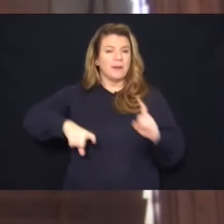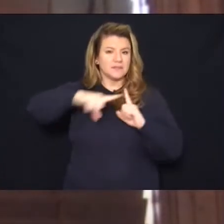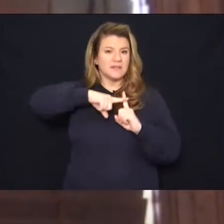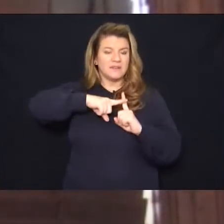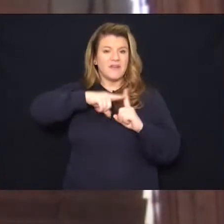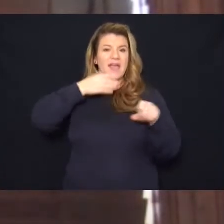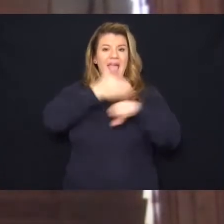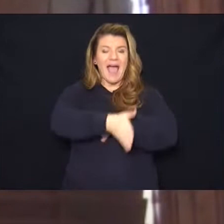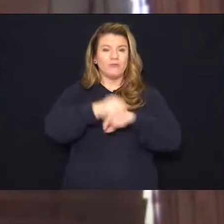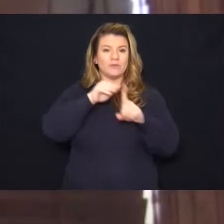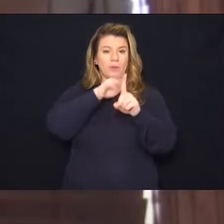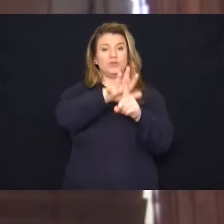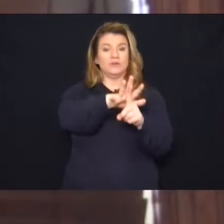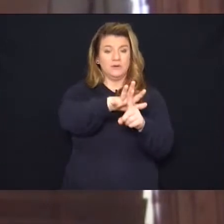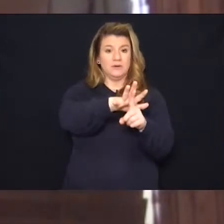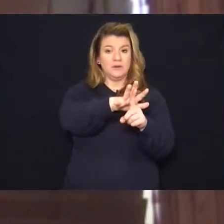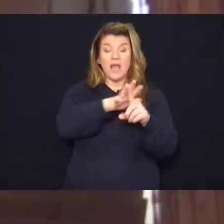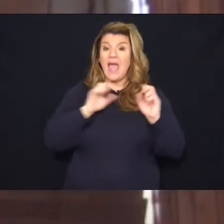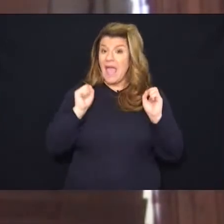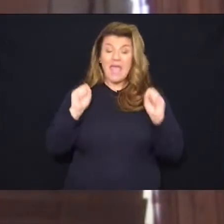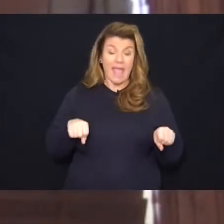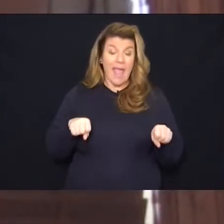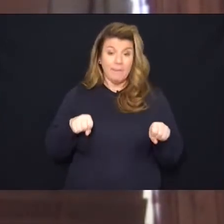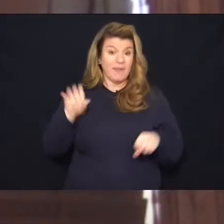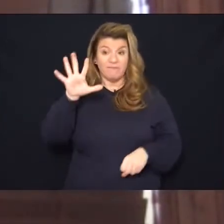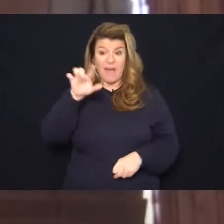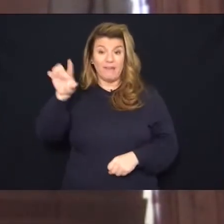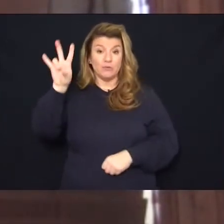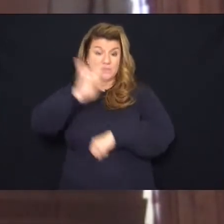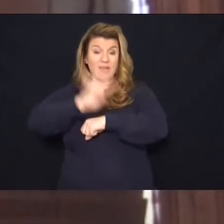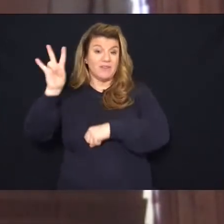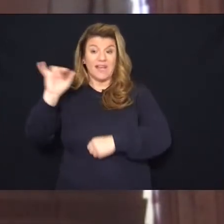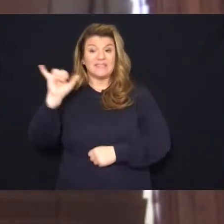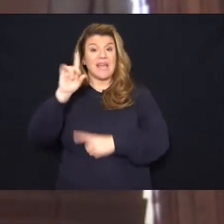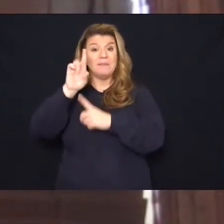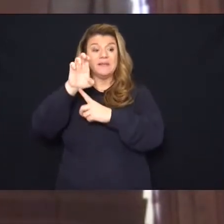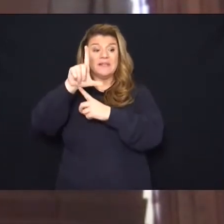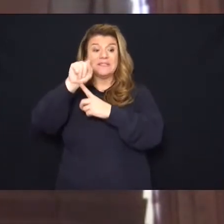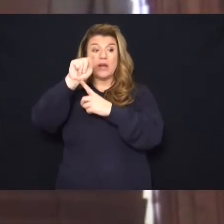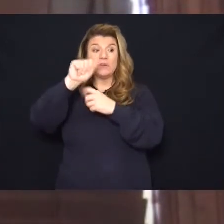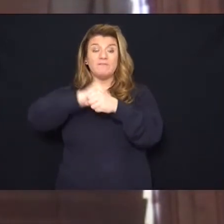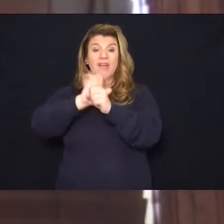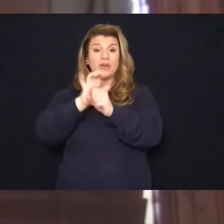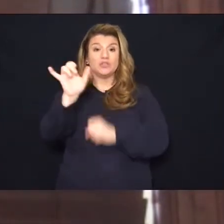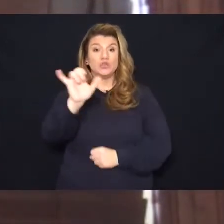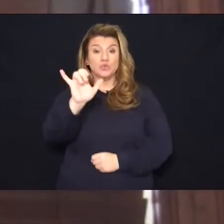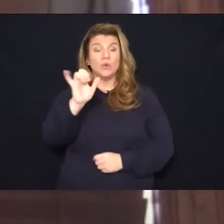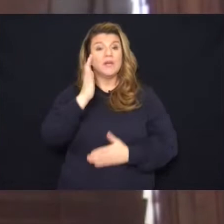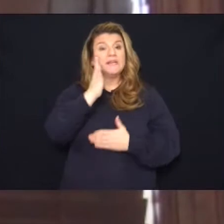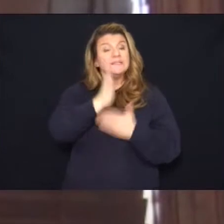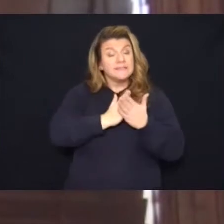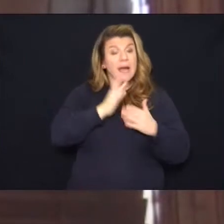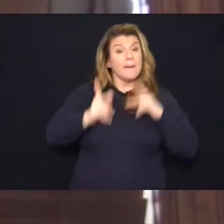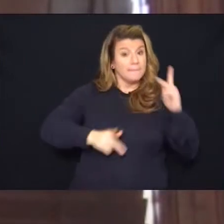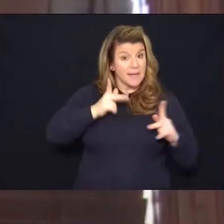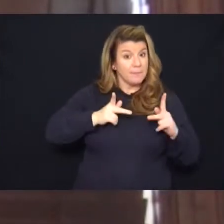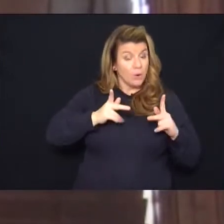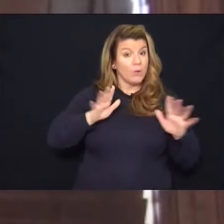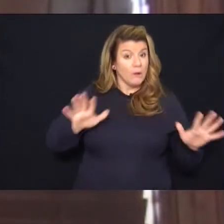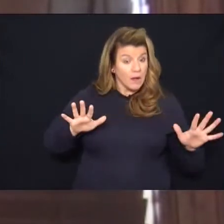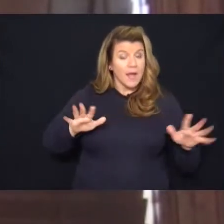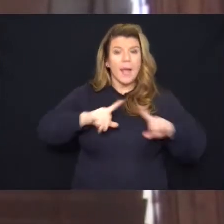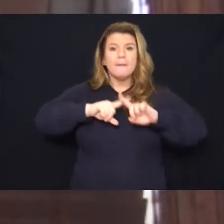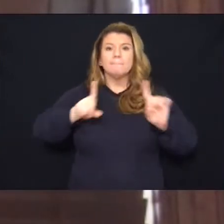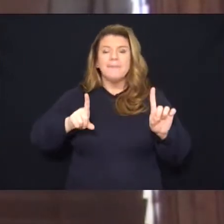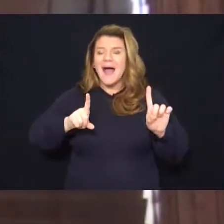an exposure. Certainly it can be 5 to 7 days like Delta variant was as well in some people. But ultimately,